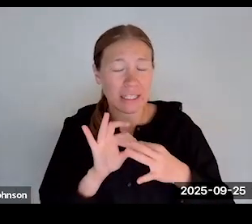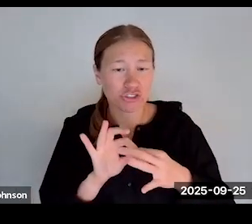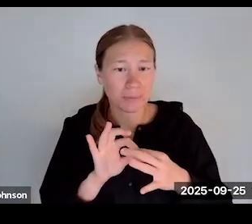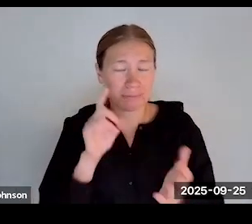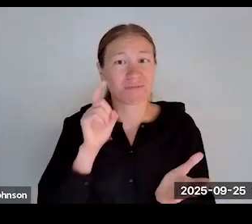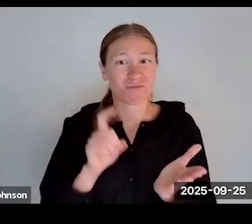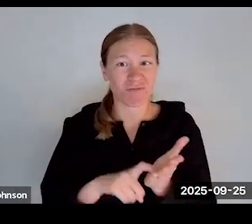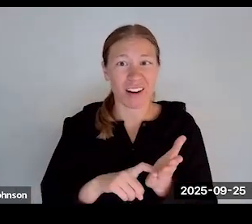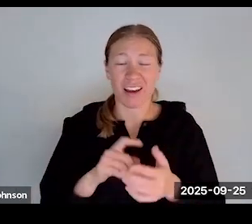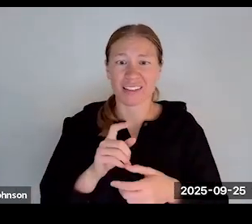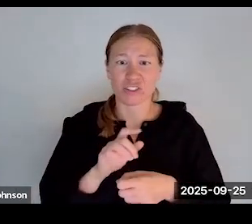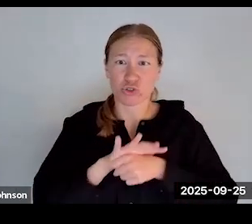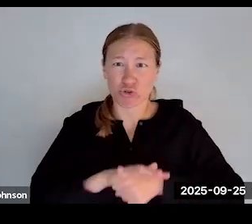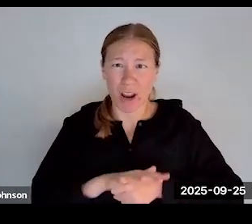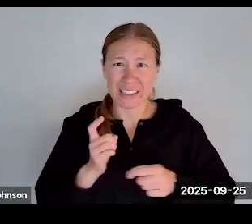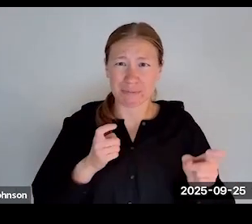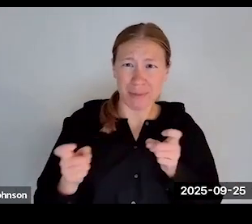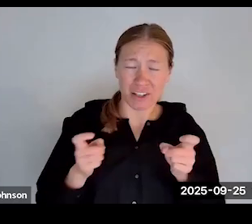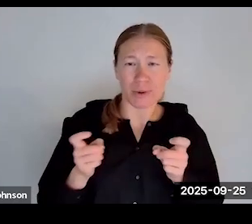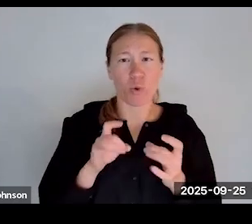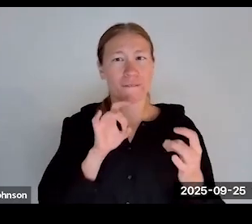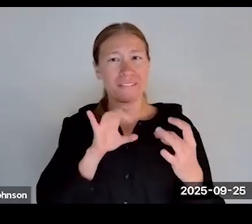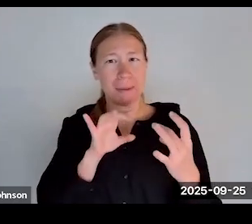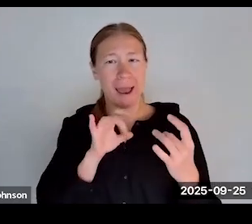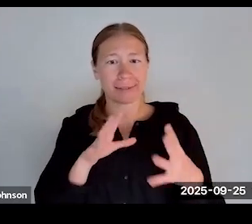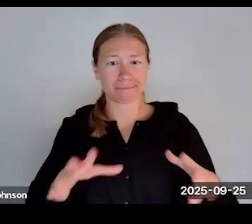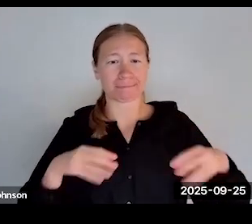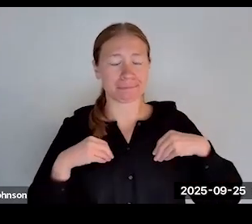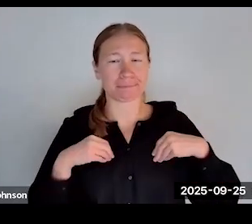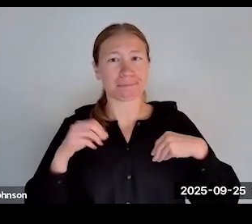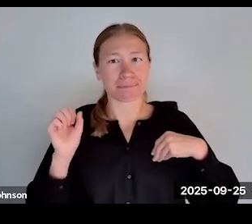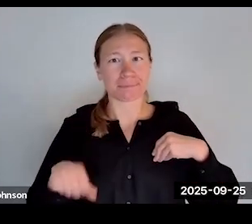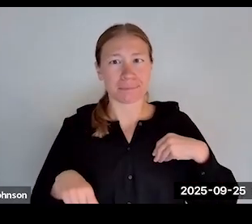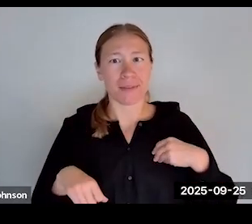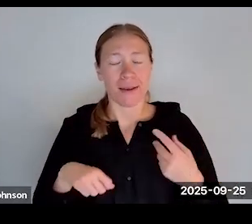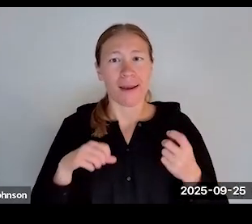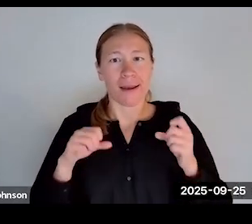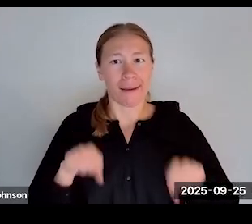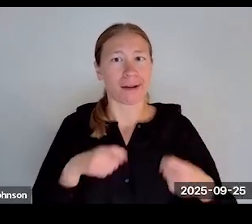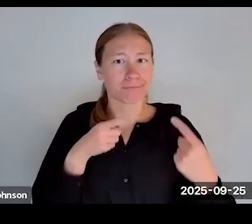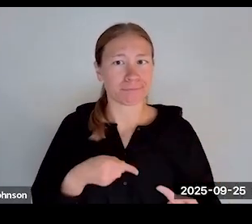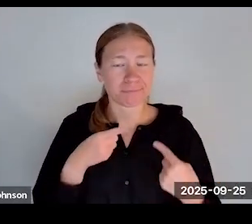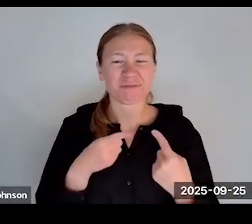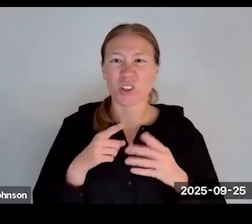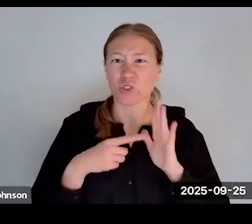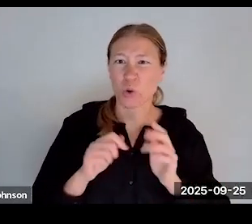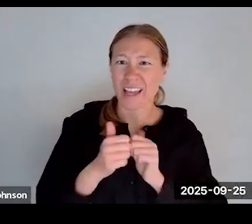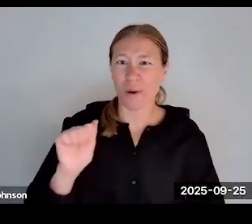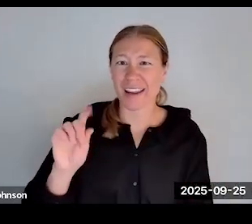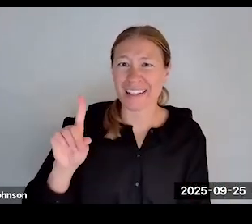when managing stress or receiving feedback. These behaviors reflect how ADHD affects